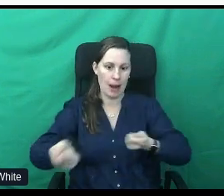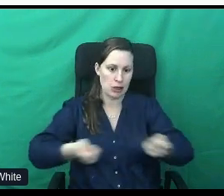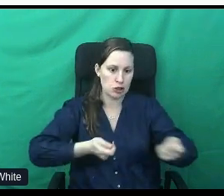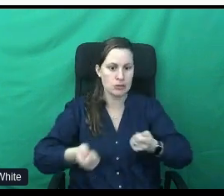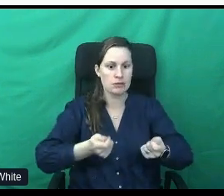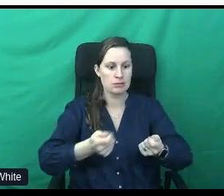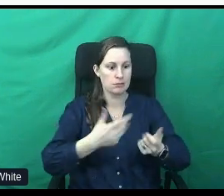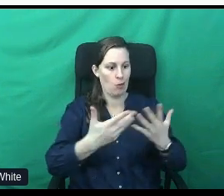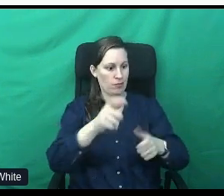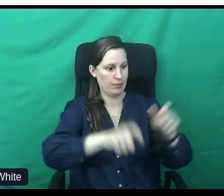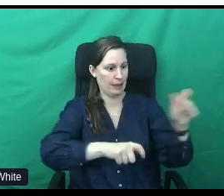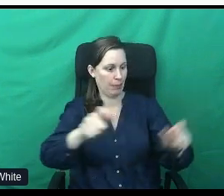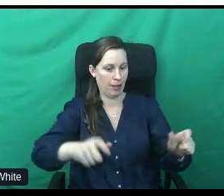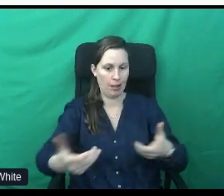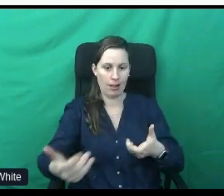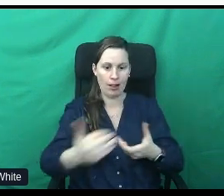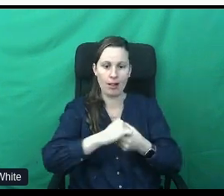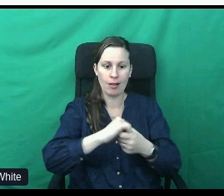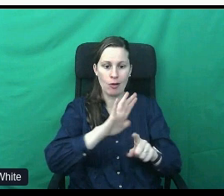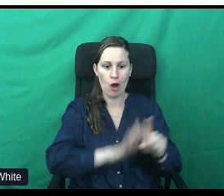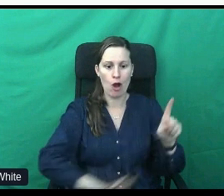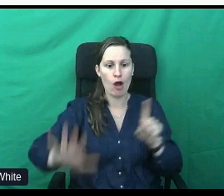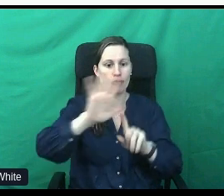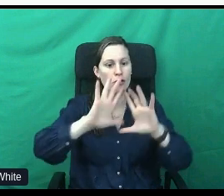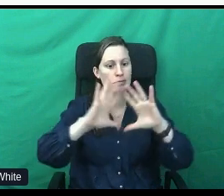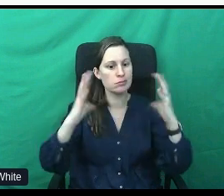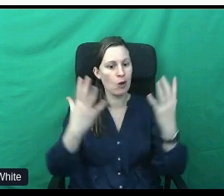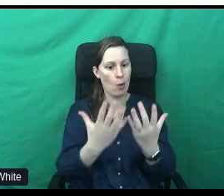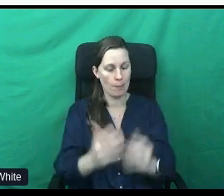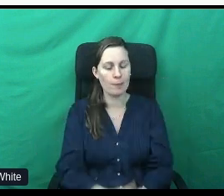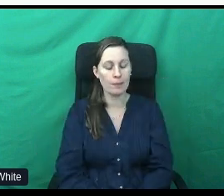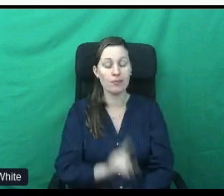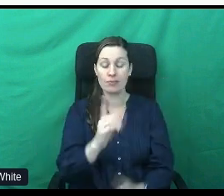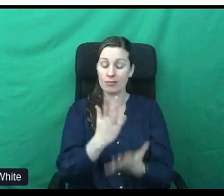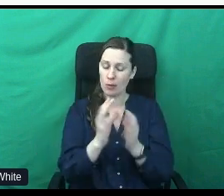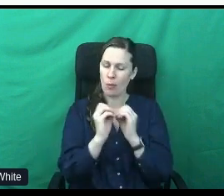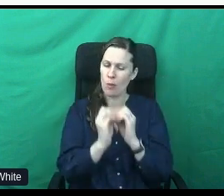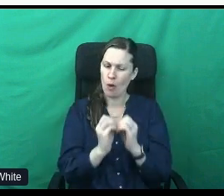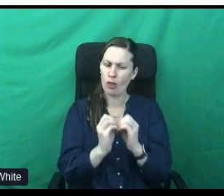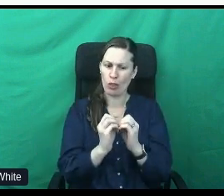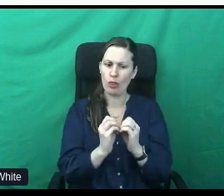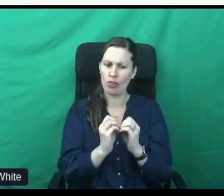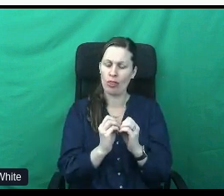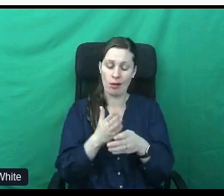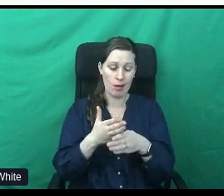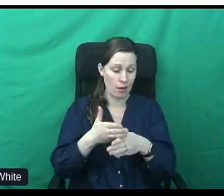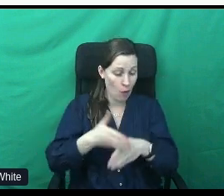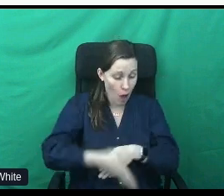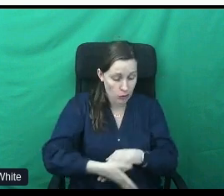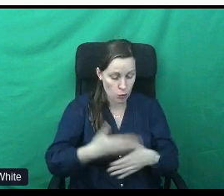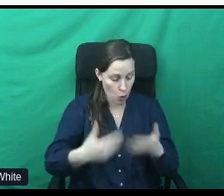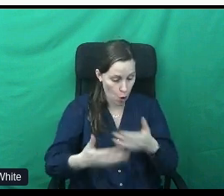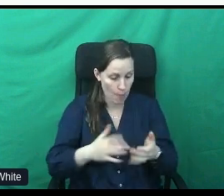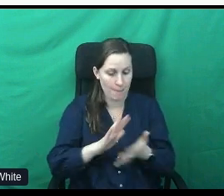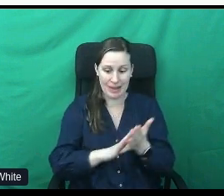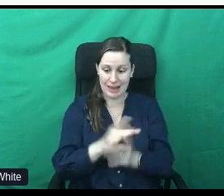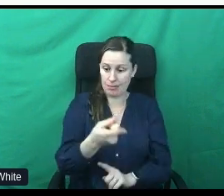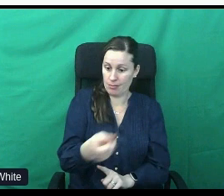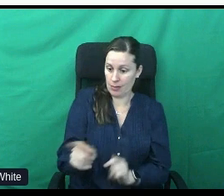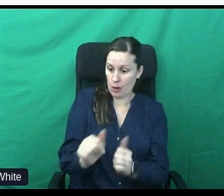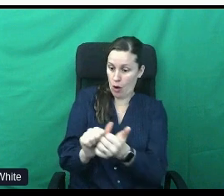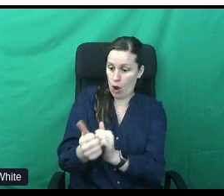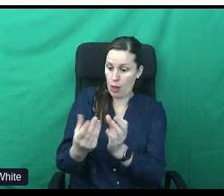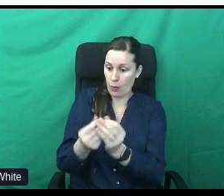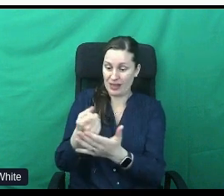people across the globe. It was worth it though. The hard work resulted in our colleagues with disabilities being able